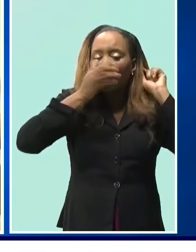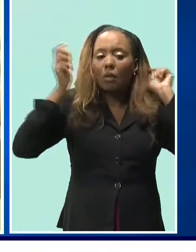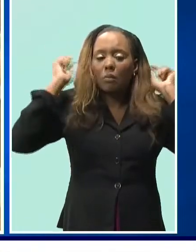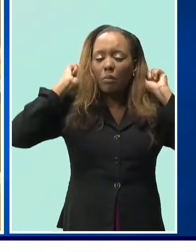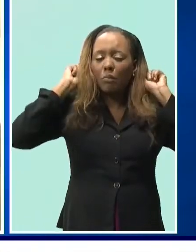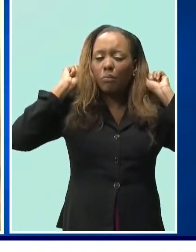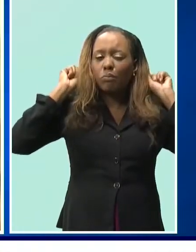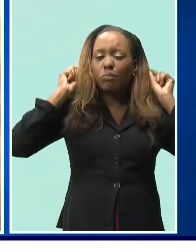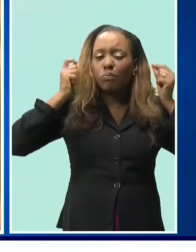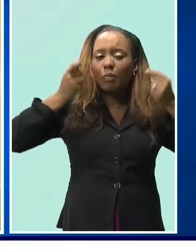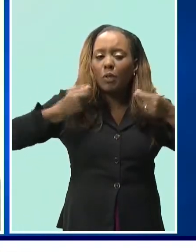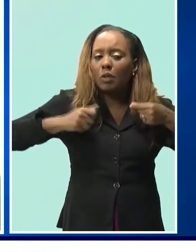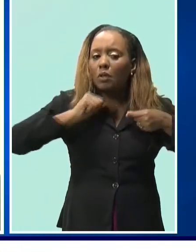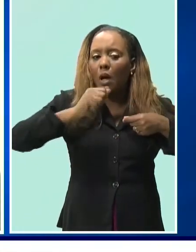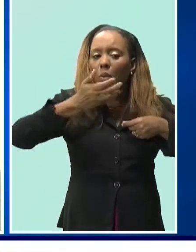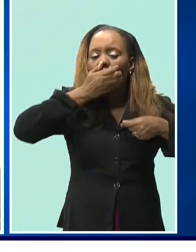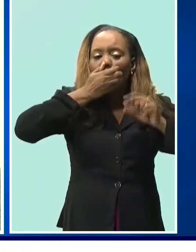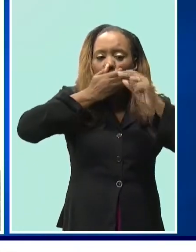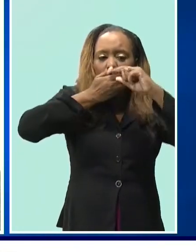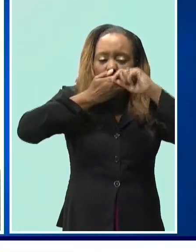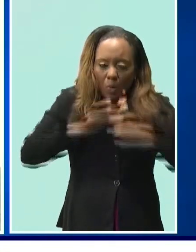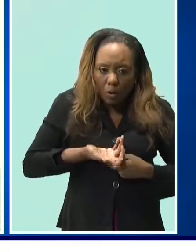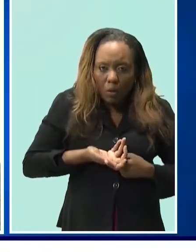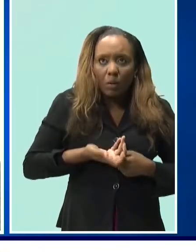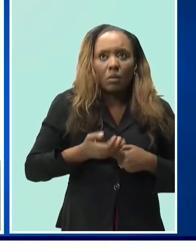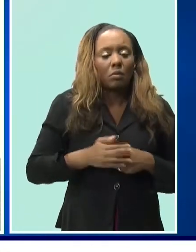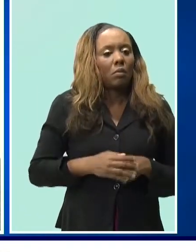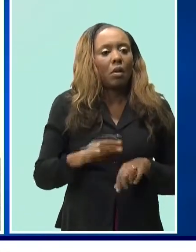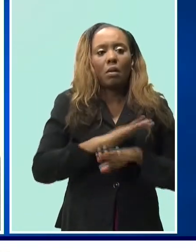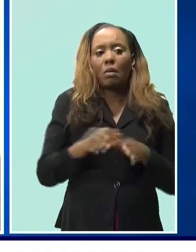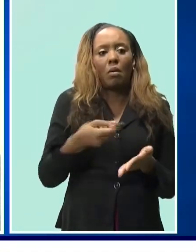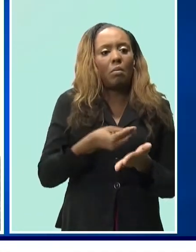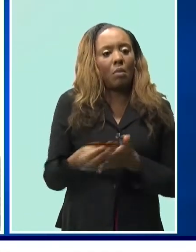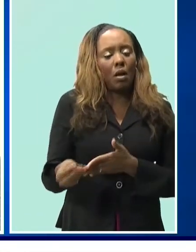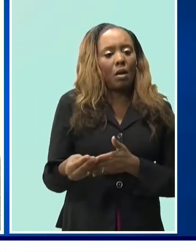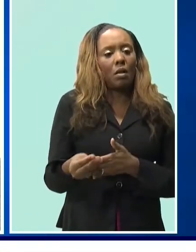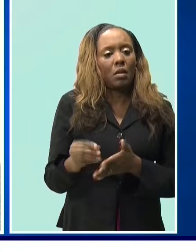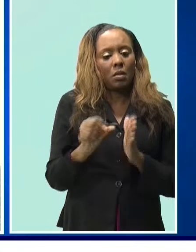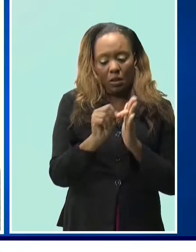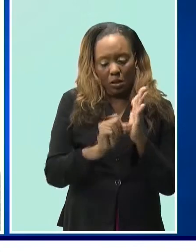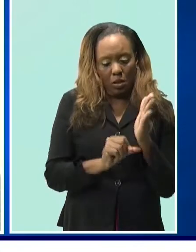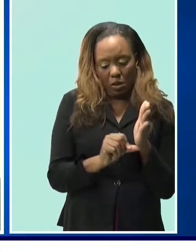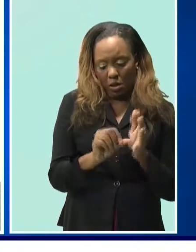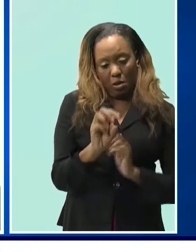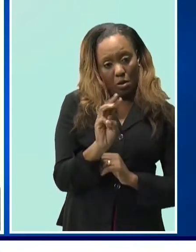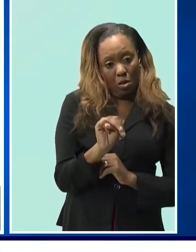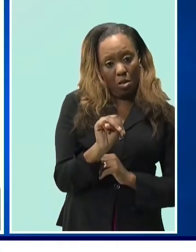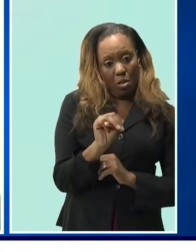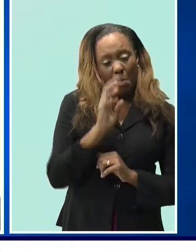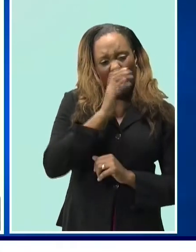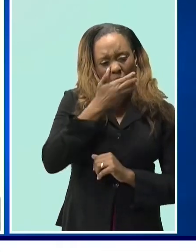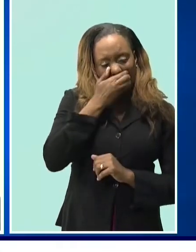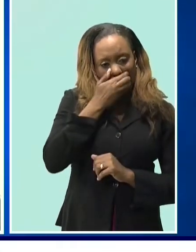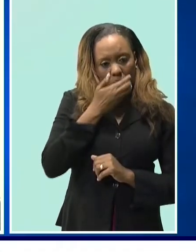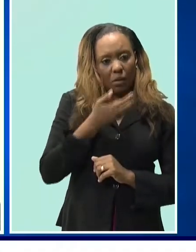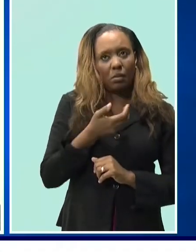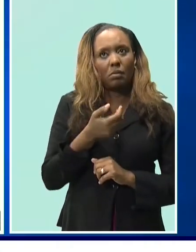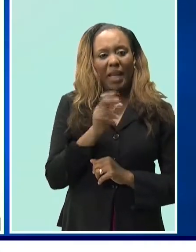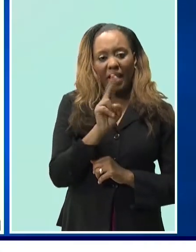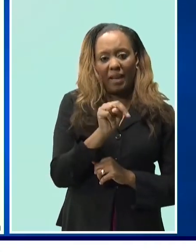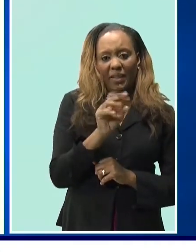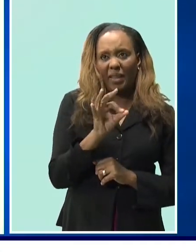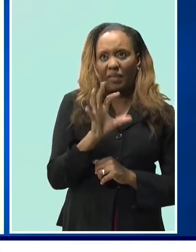the ear loops. Do not purchase surgical masks or N95 respirators. They are categorized